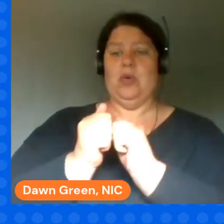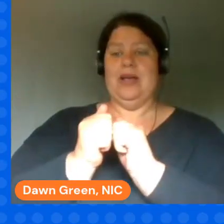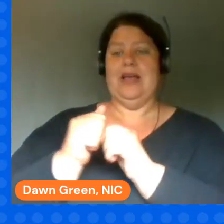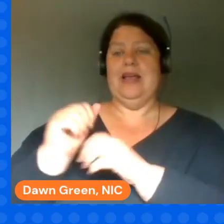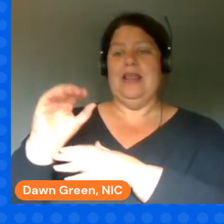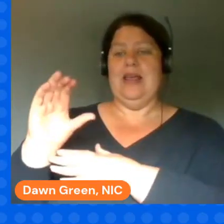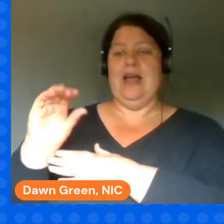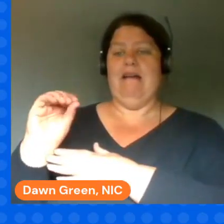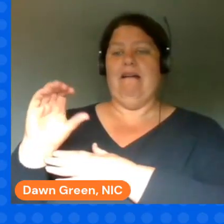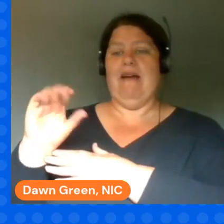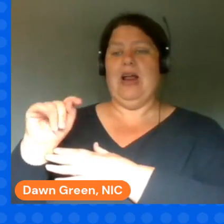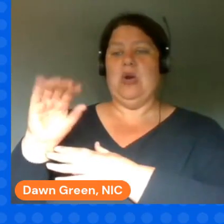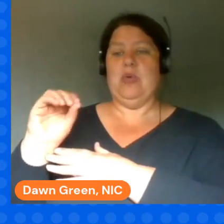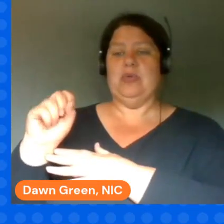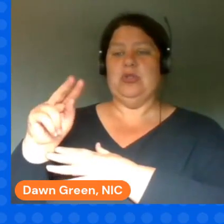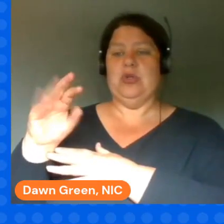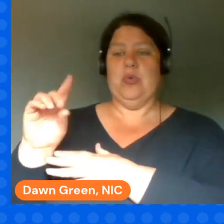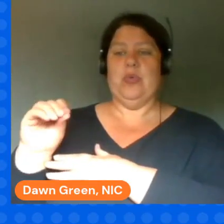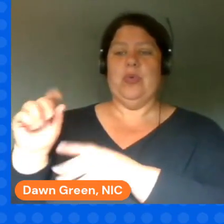in Scratch?